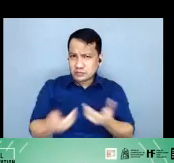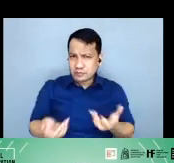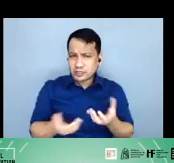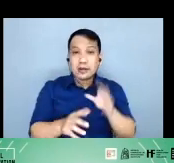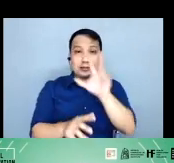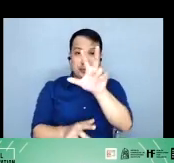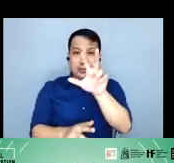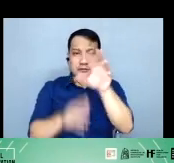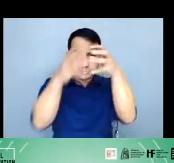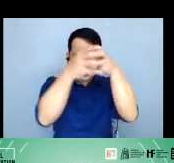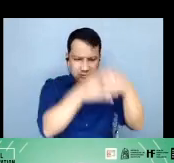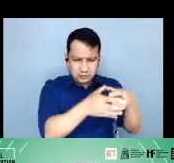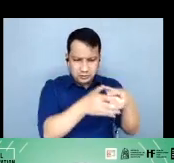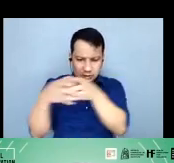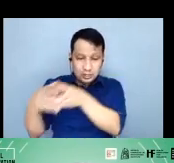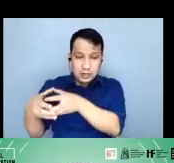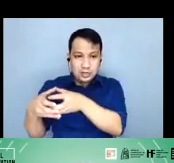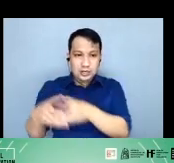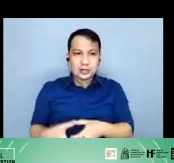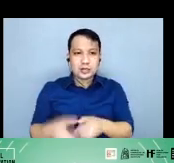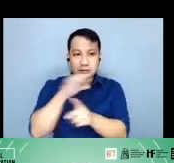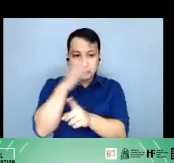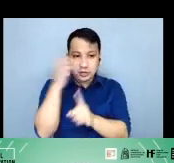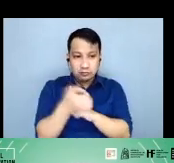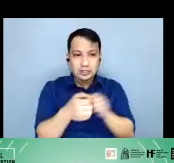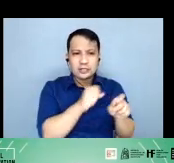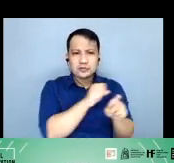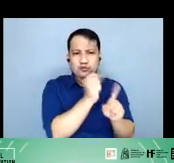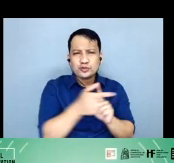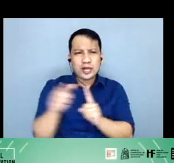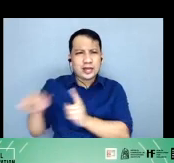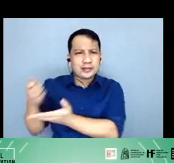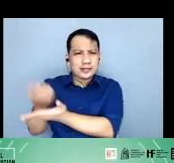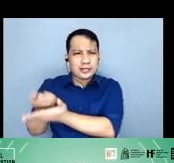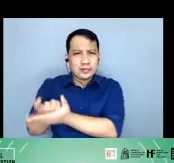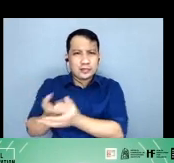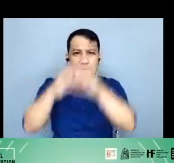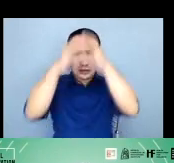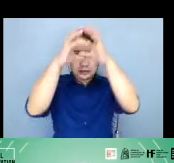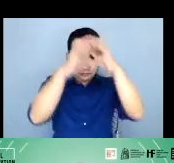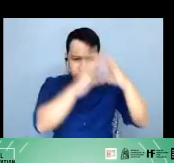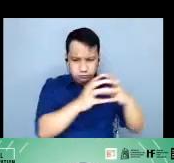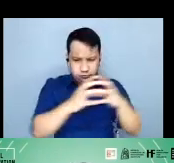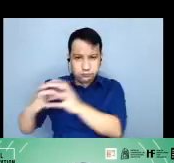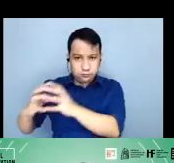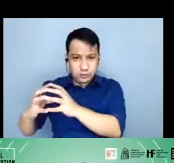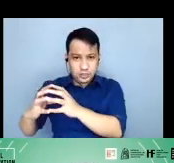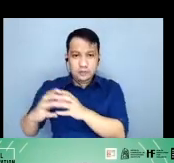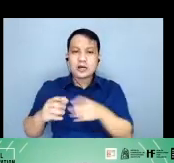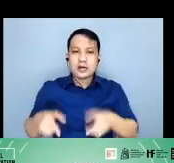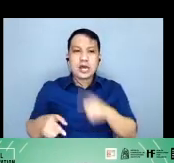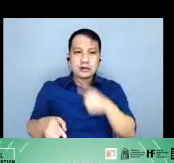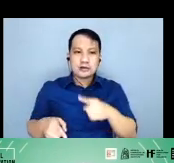main subjects: the environmental, social, and economic parts. And when all three of these aspects of